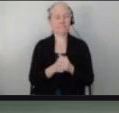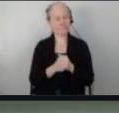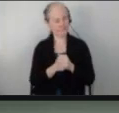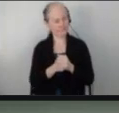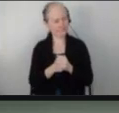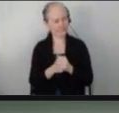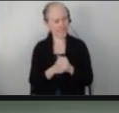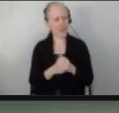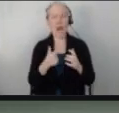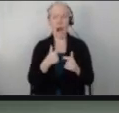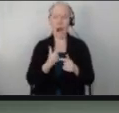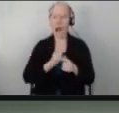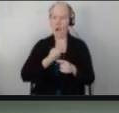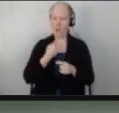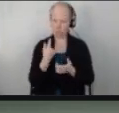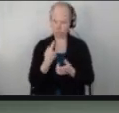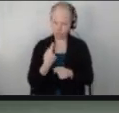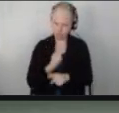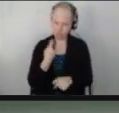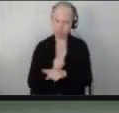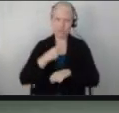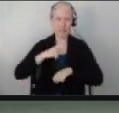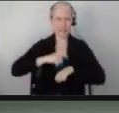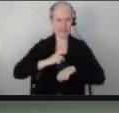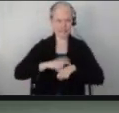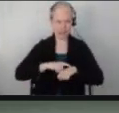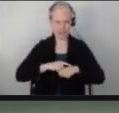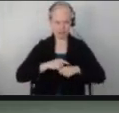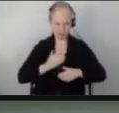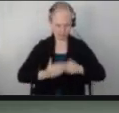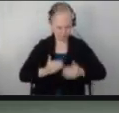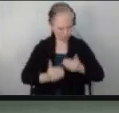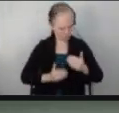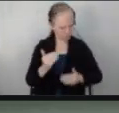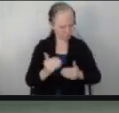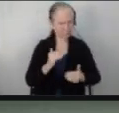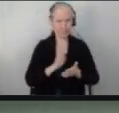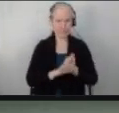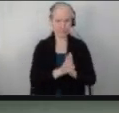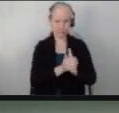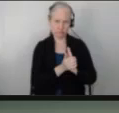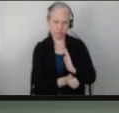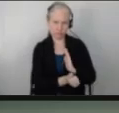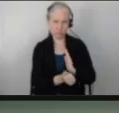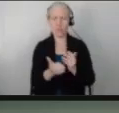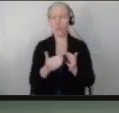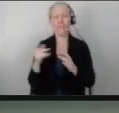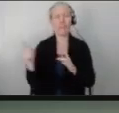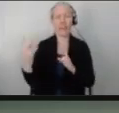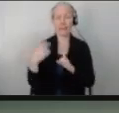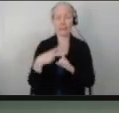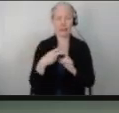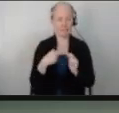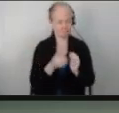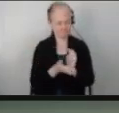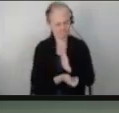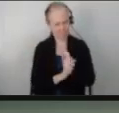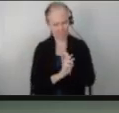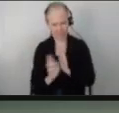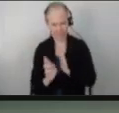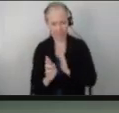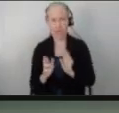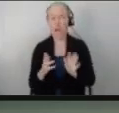spend the time it takes to get good at the thing that I've been assigned to do. And I try not to worry too